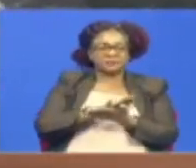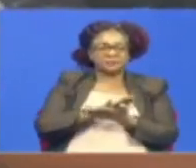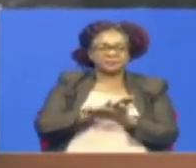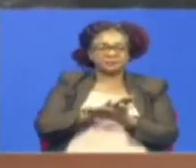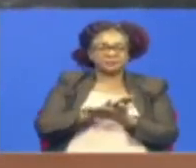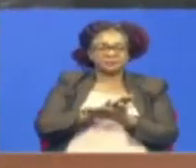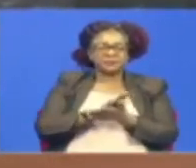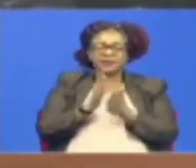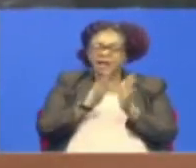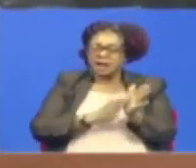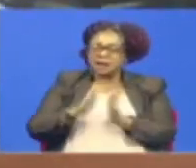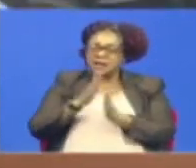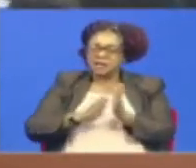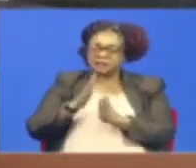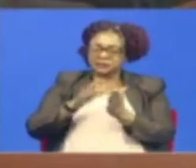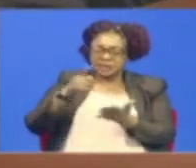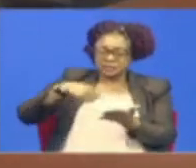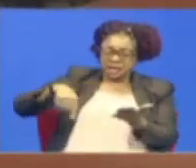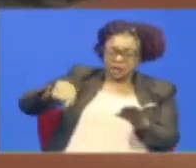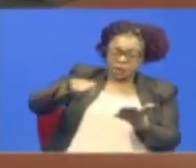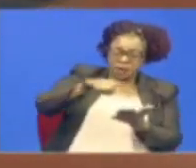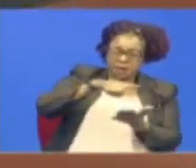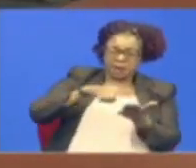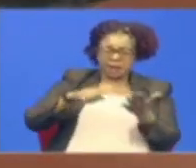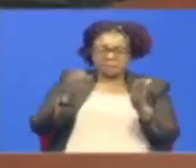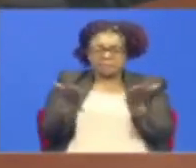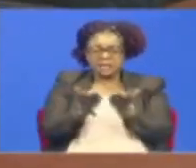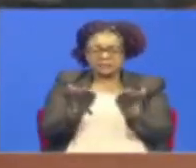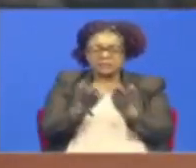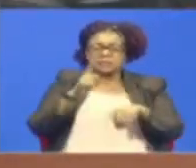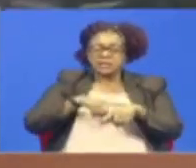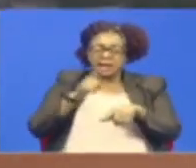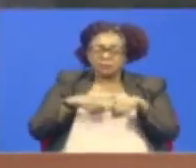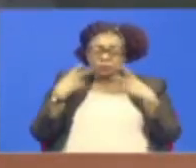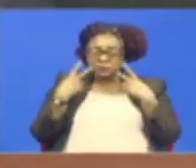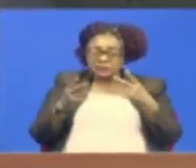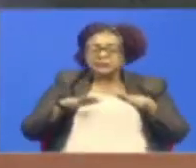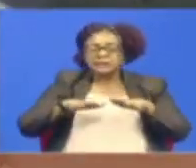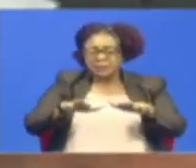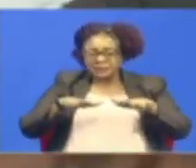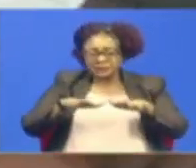cycle, in a plate. The moment you see these rolled chapatis